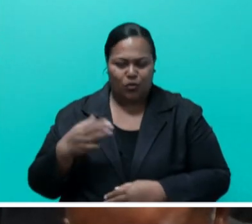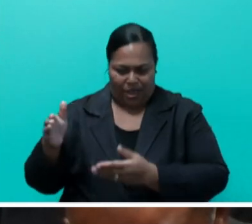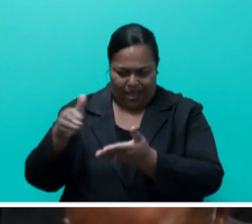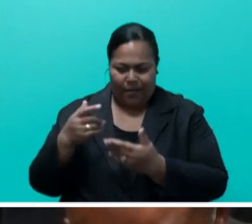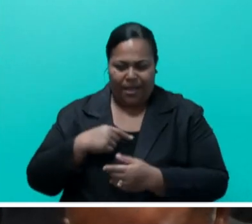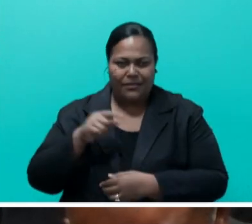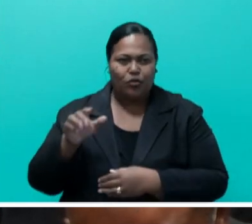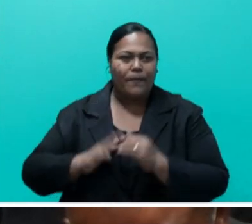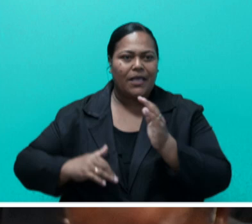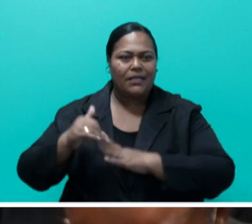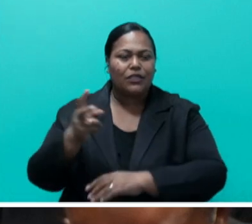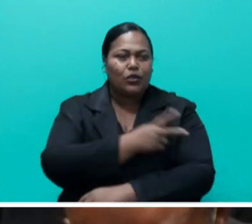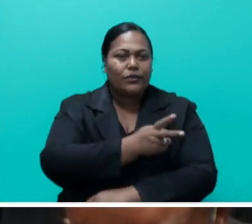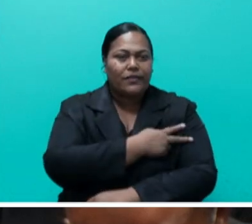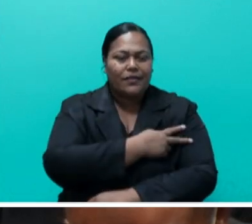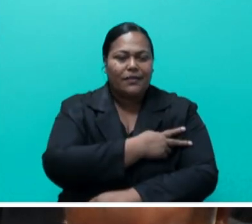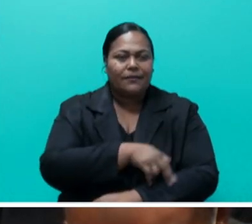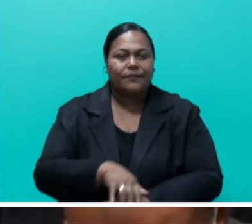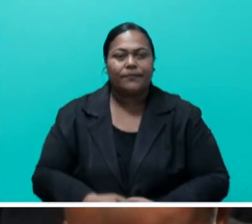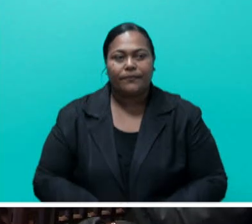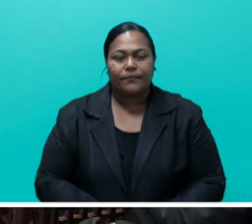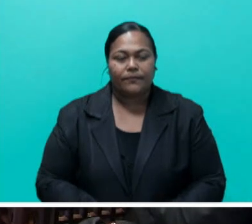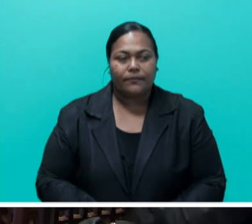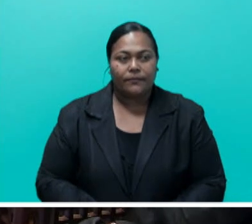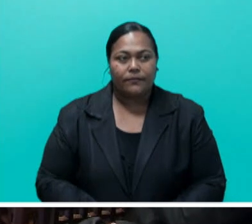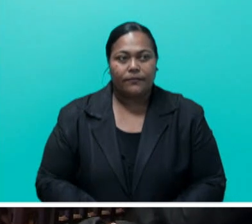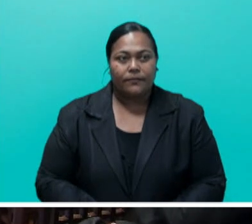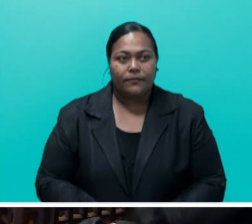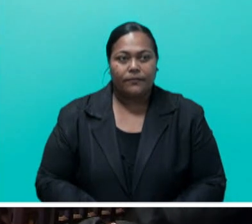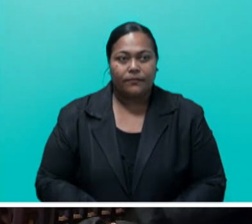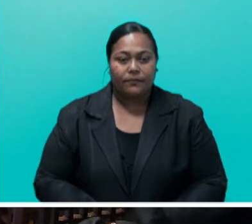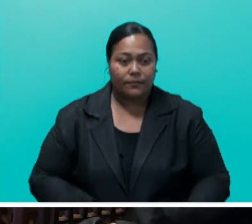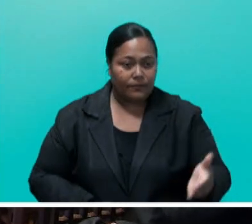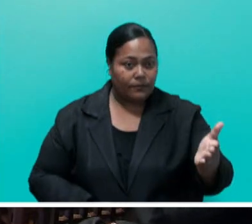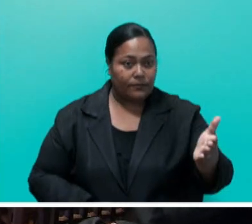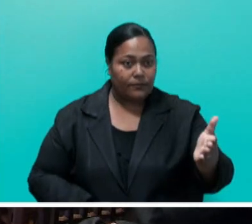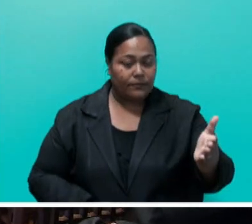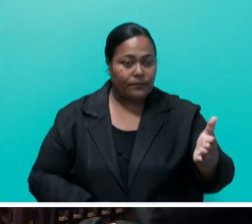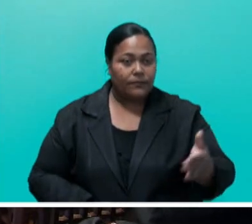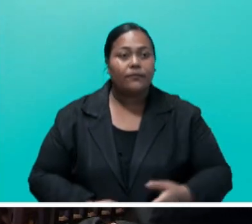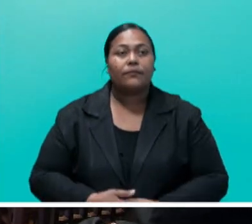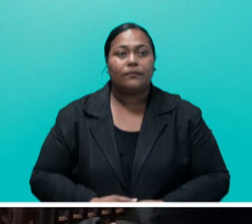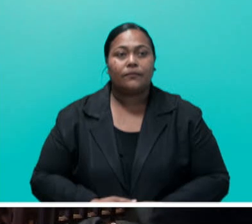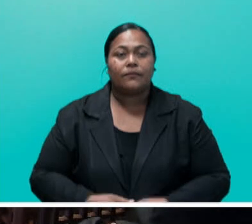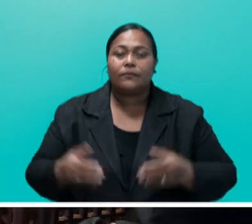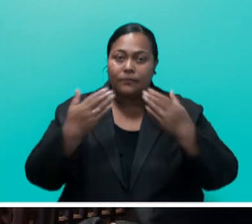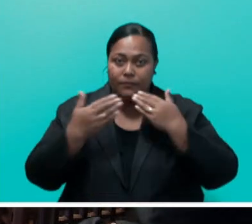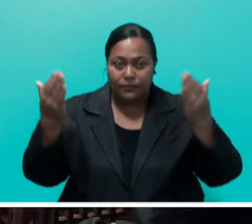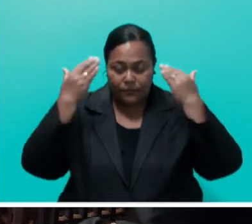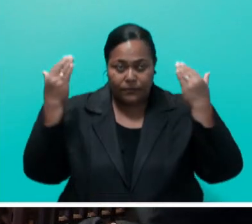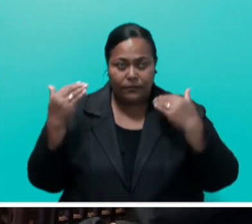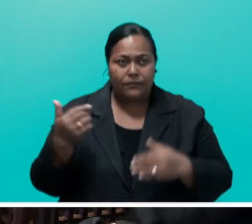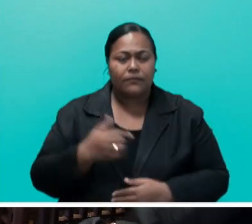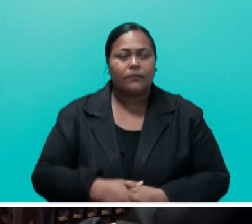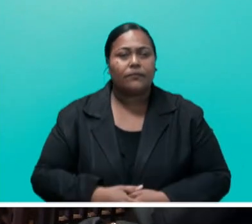line there at the airport. Thank you. Yes, Honourable Nath. Thank you, Speaker.